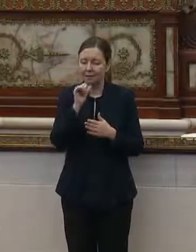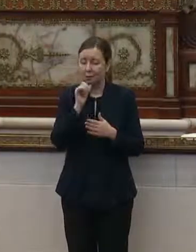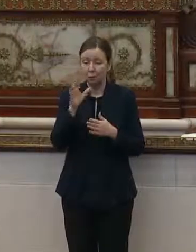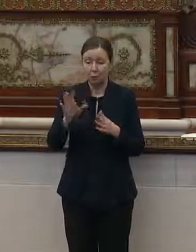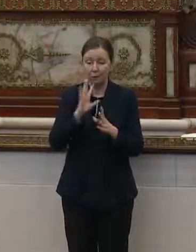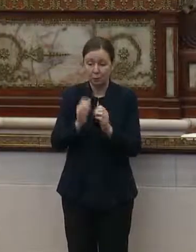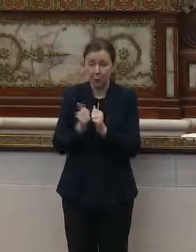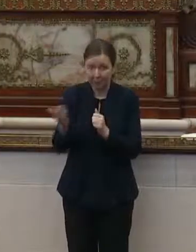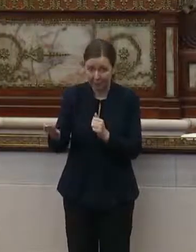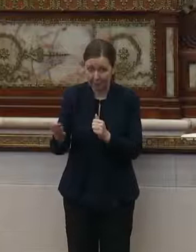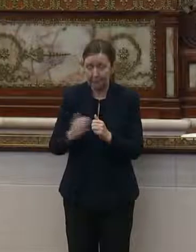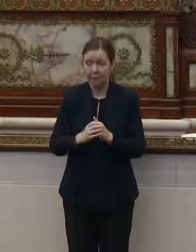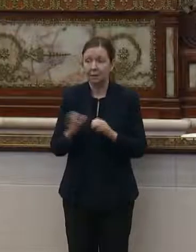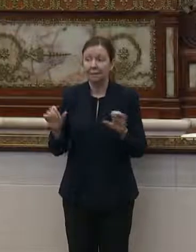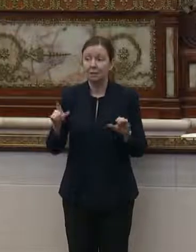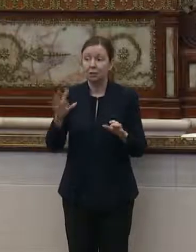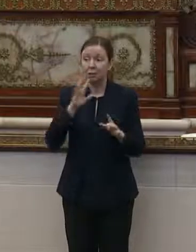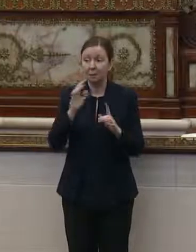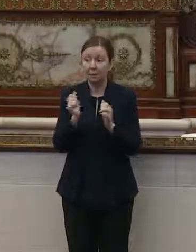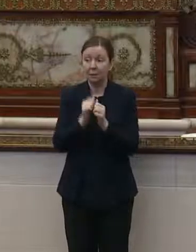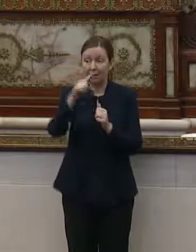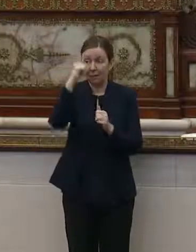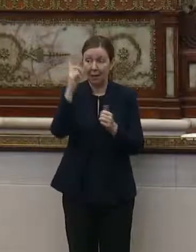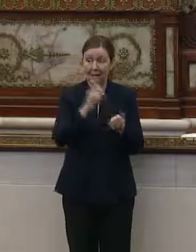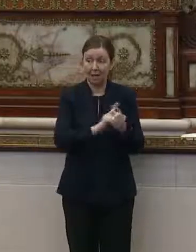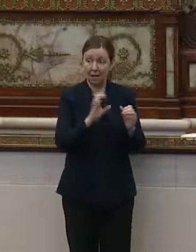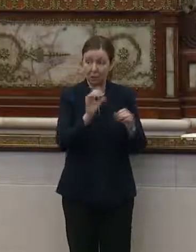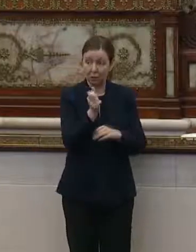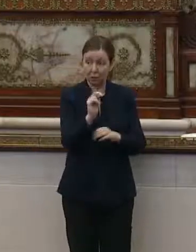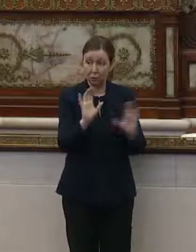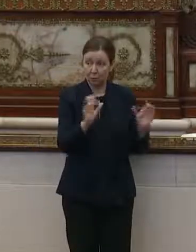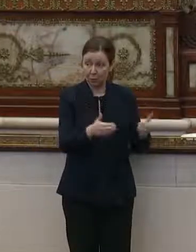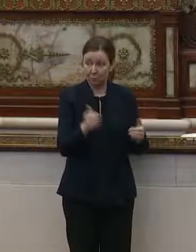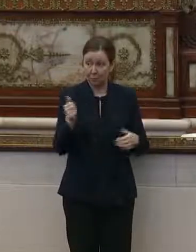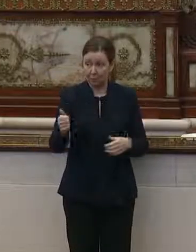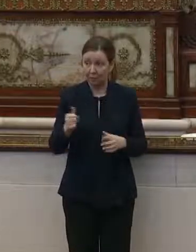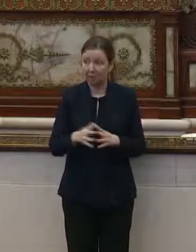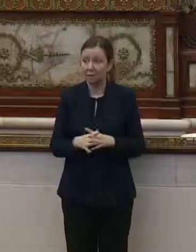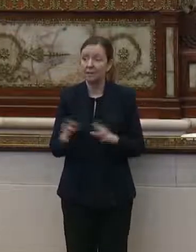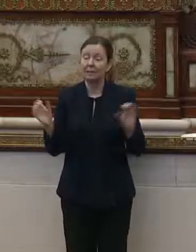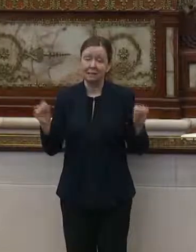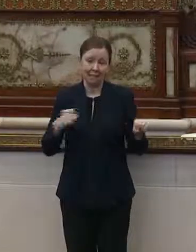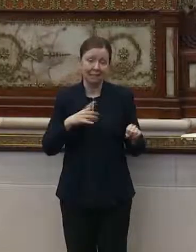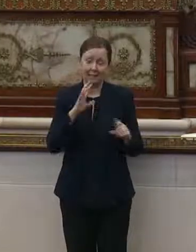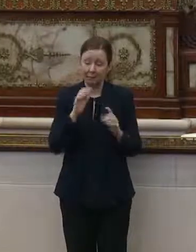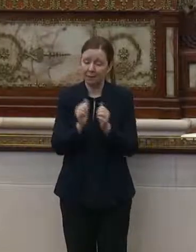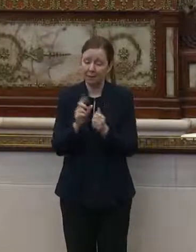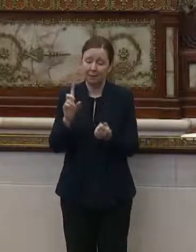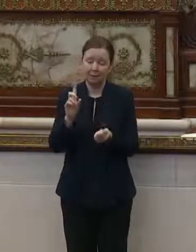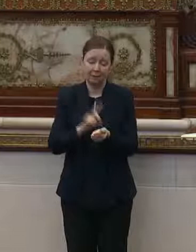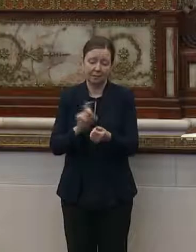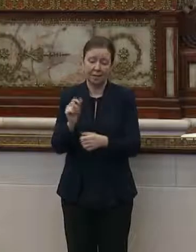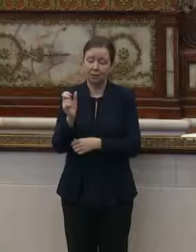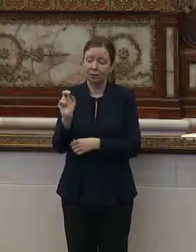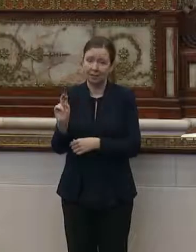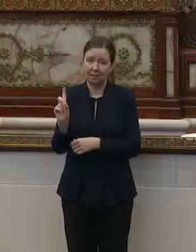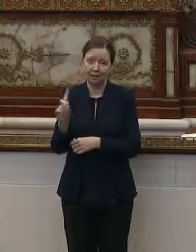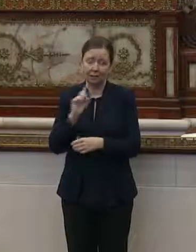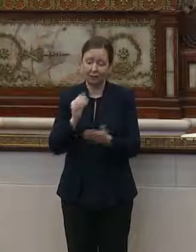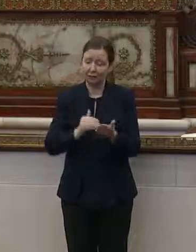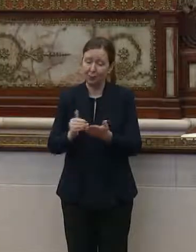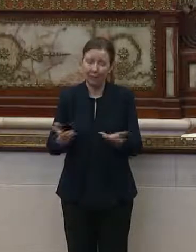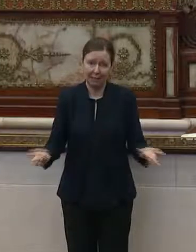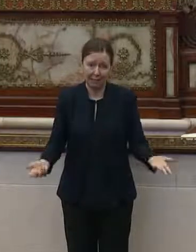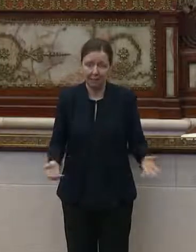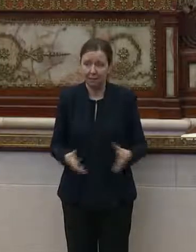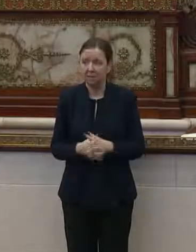them. I'm wondering, did you speak to the Black Doctors Consortium at all? Yes, I speak to Dr. Stanford fairly frequently. So